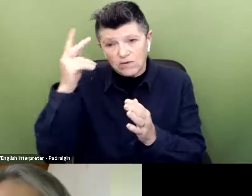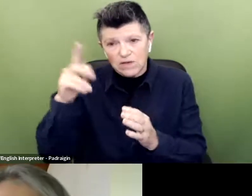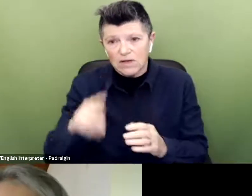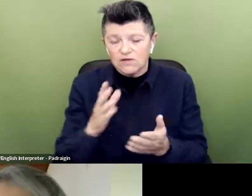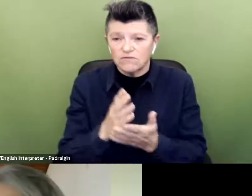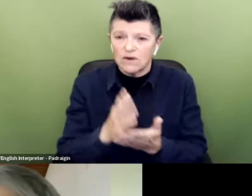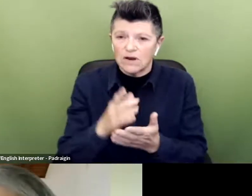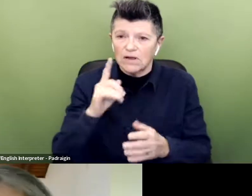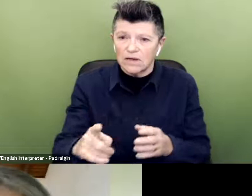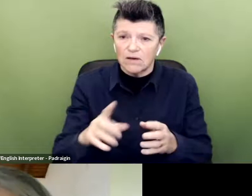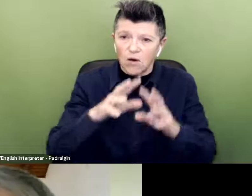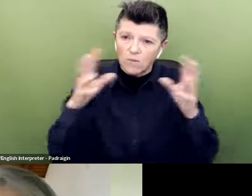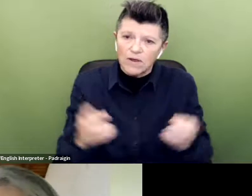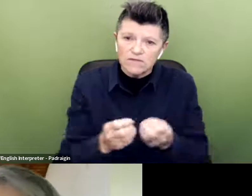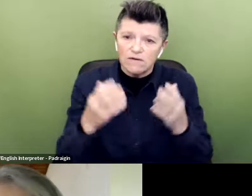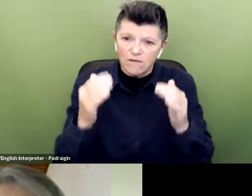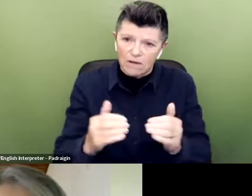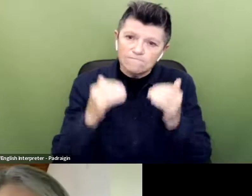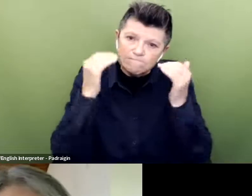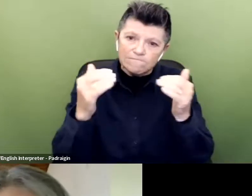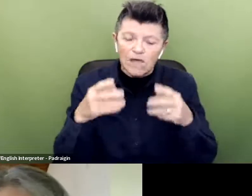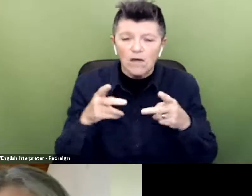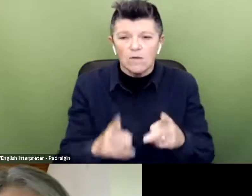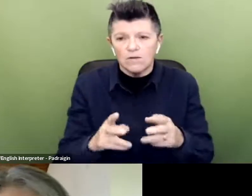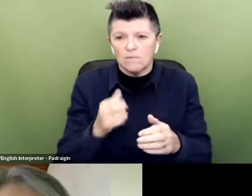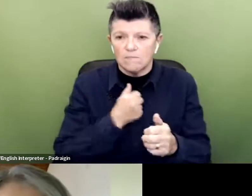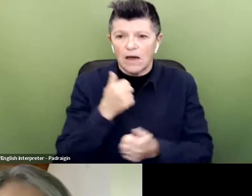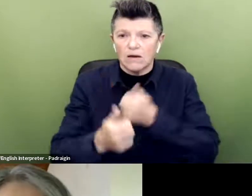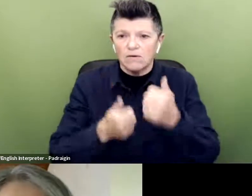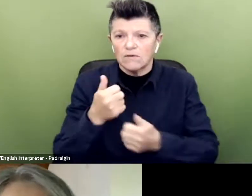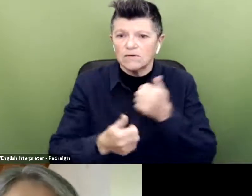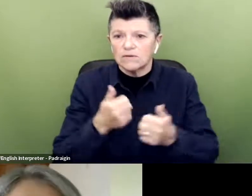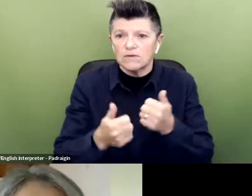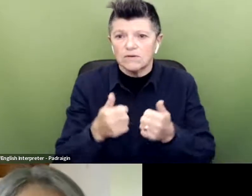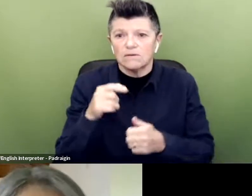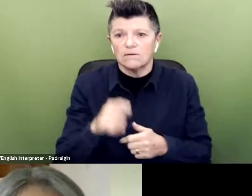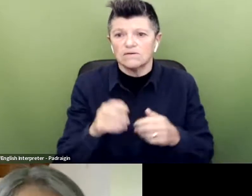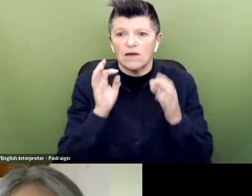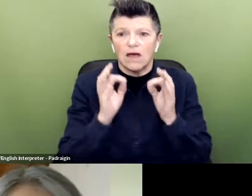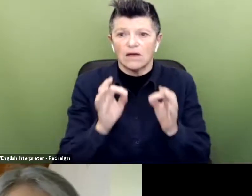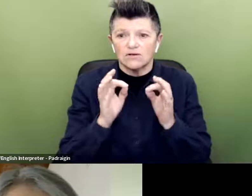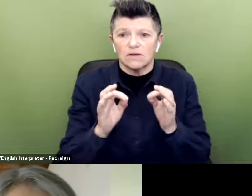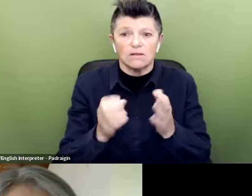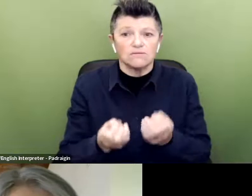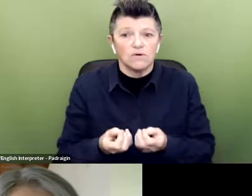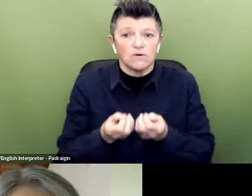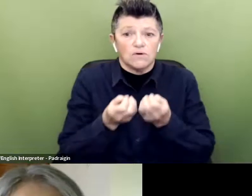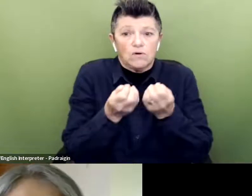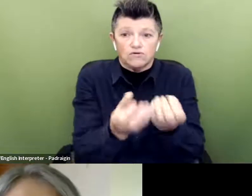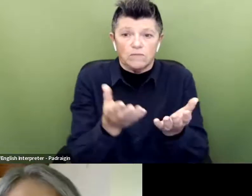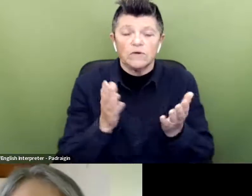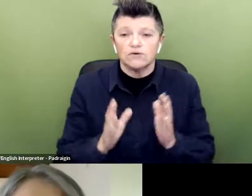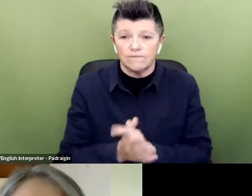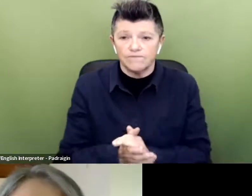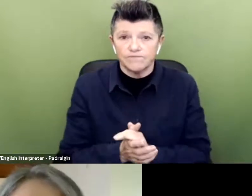approach. So my congratulations, it's an excellent contribution. I'm